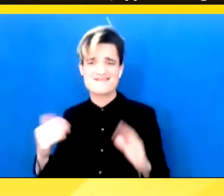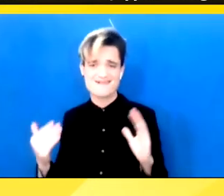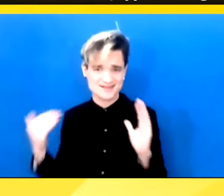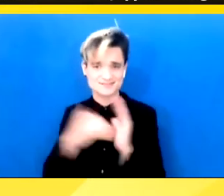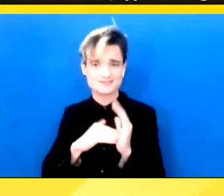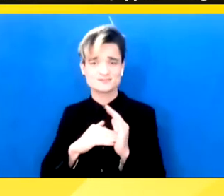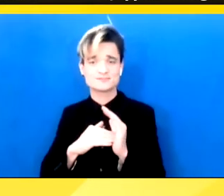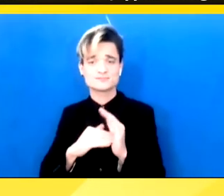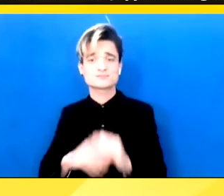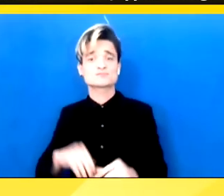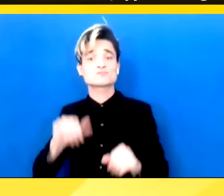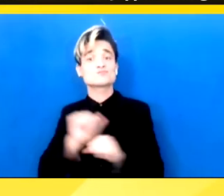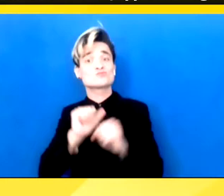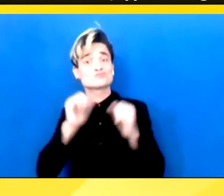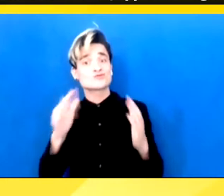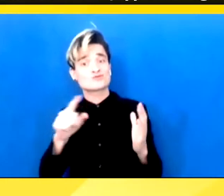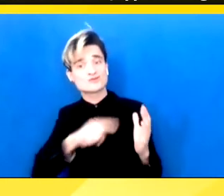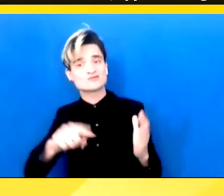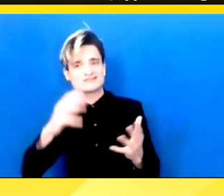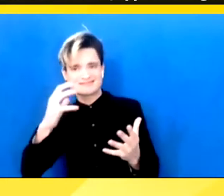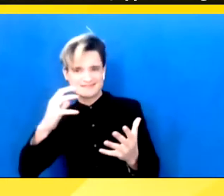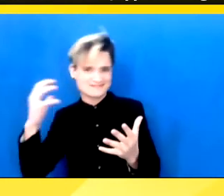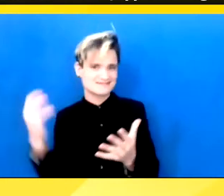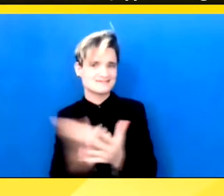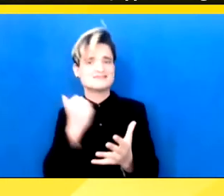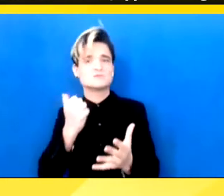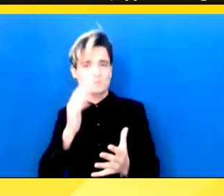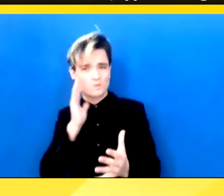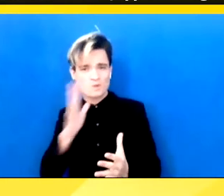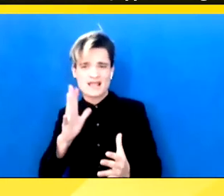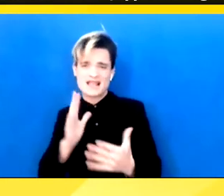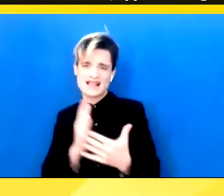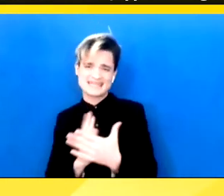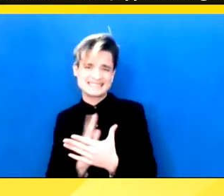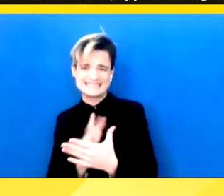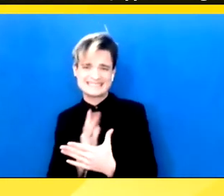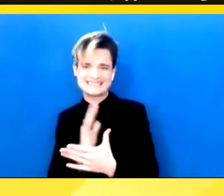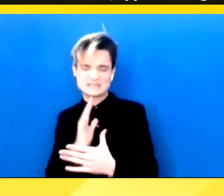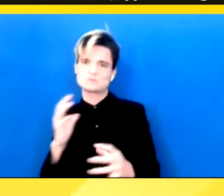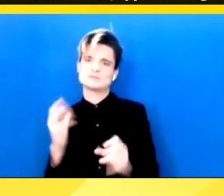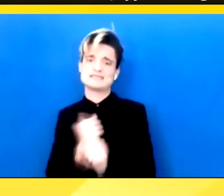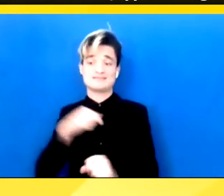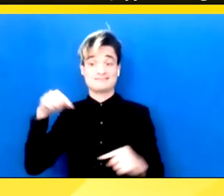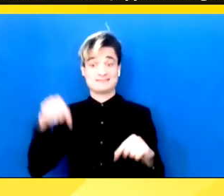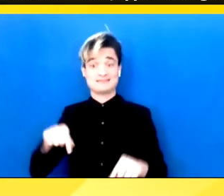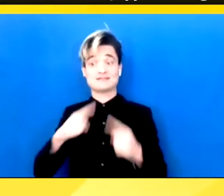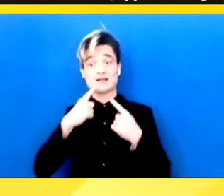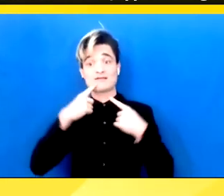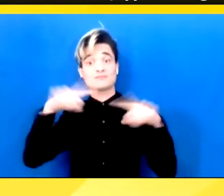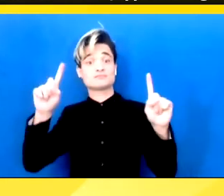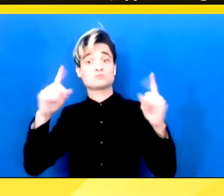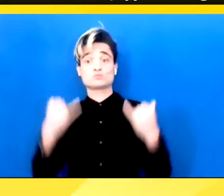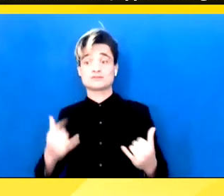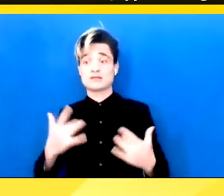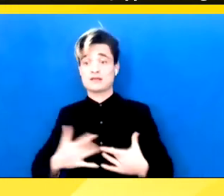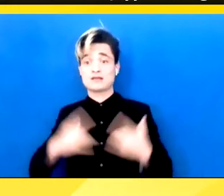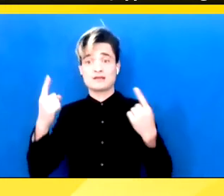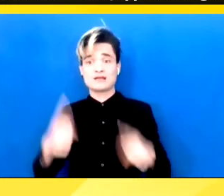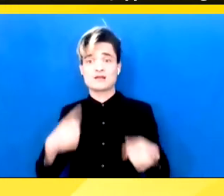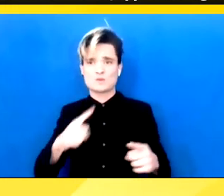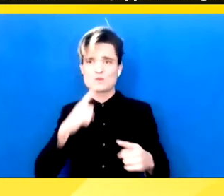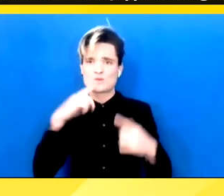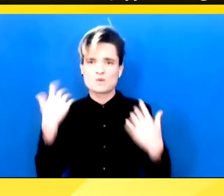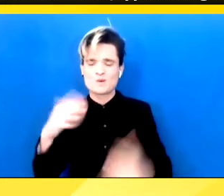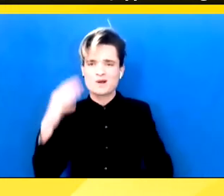win. That's what this is about. This is about a win. So this is a campaign that's going to help us all. We are in